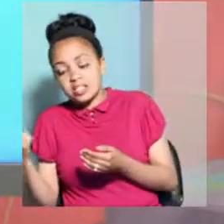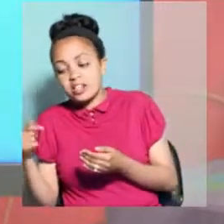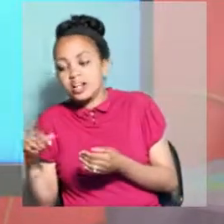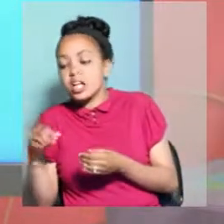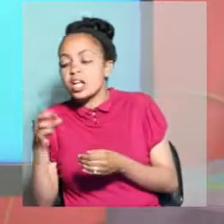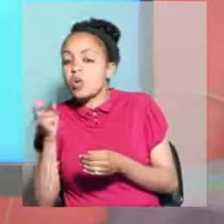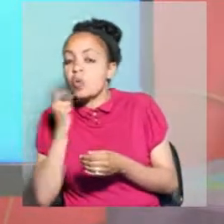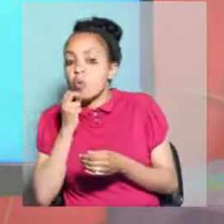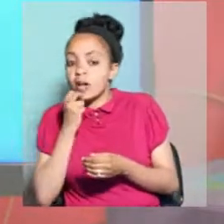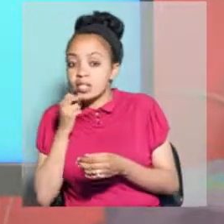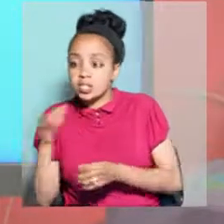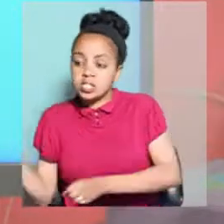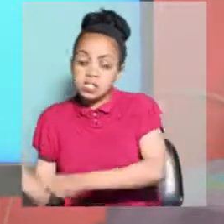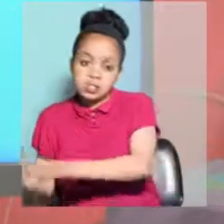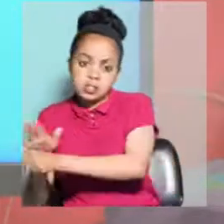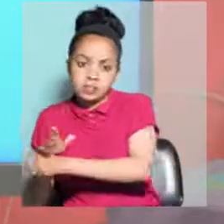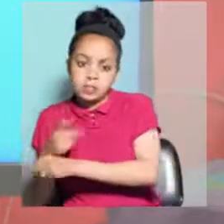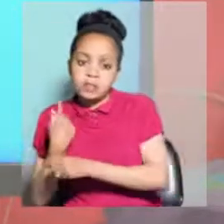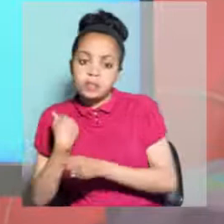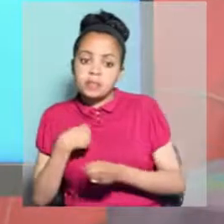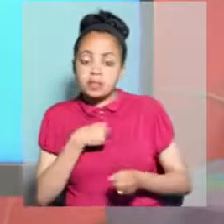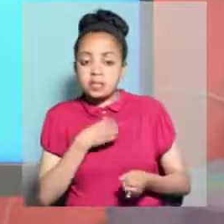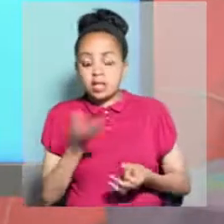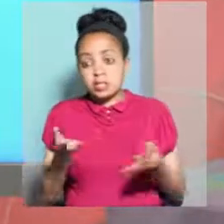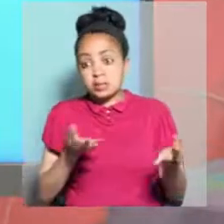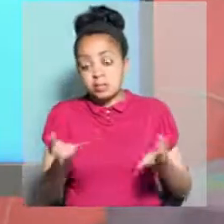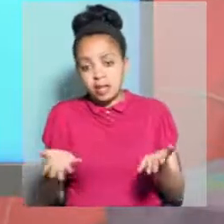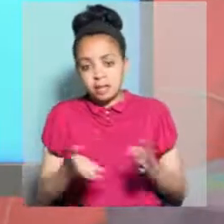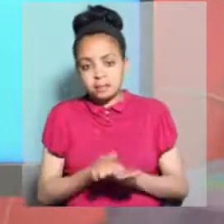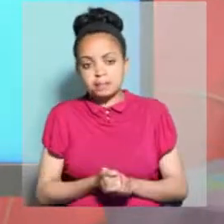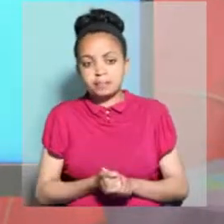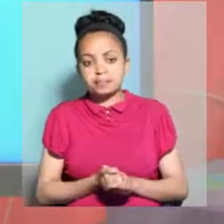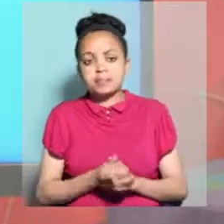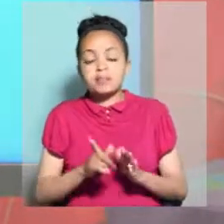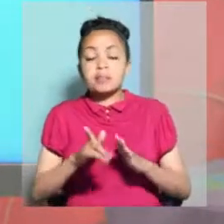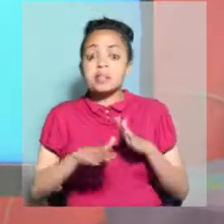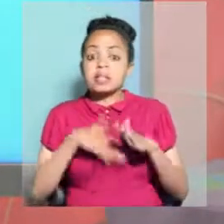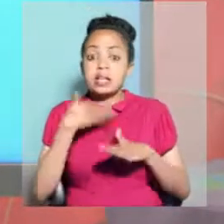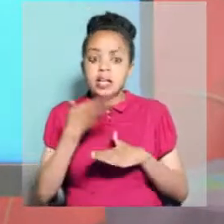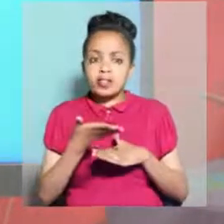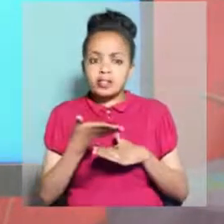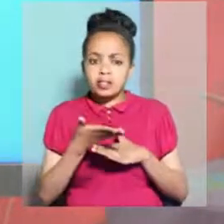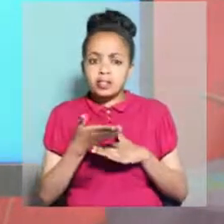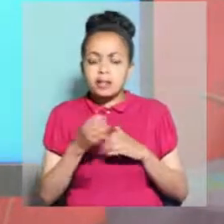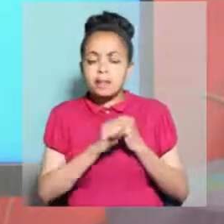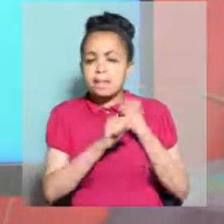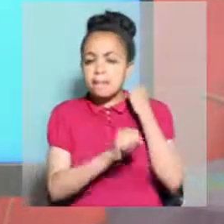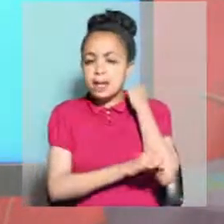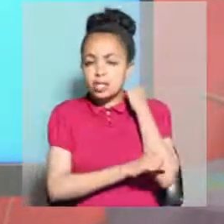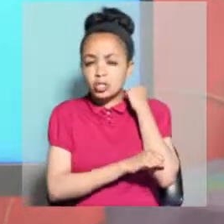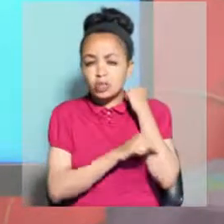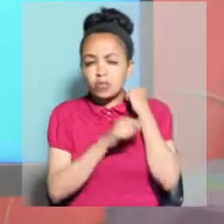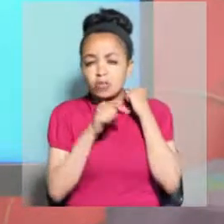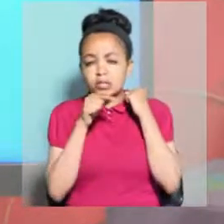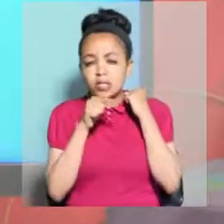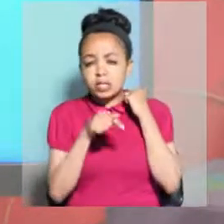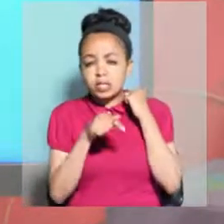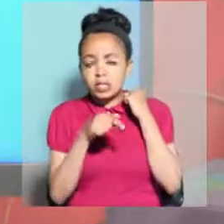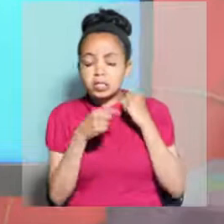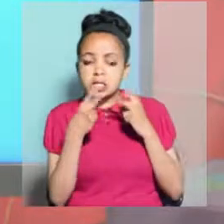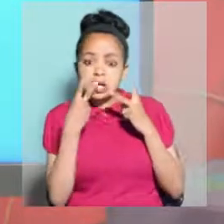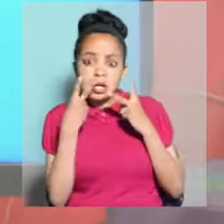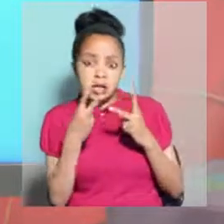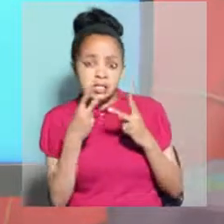distilled water. This is tentatively explained. Then Based on that of an hypothesis that